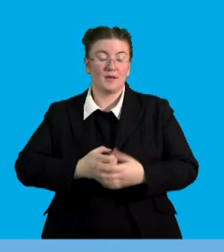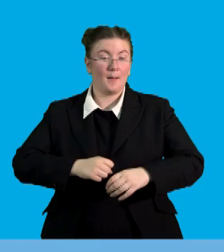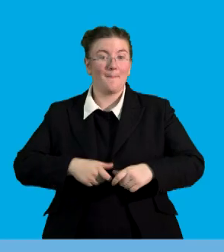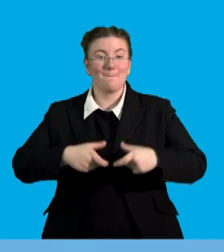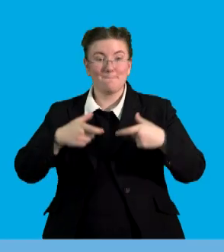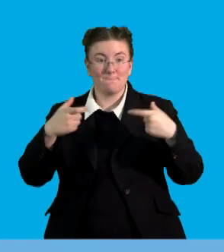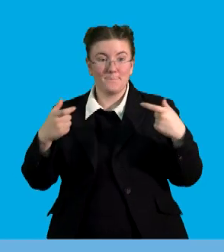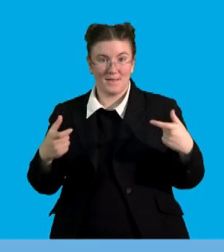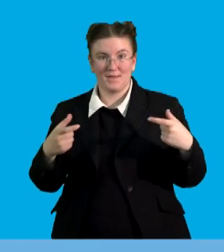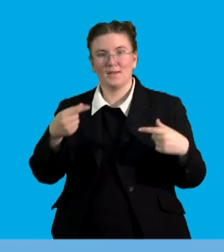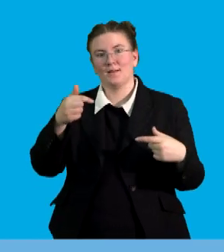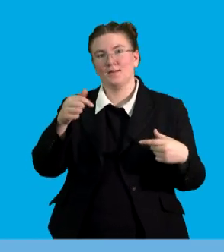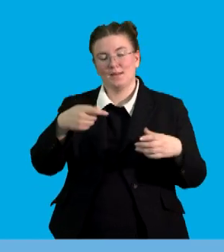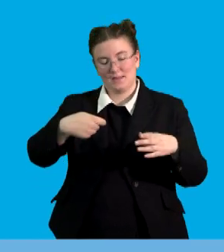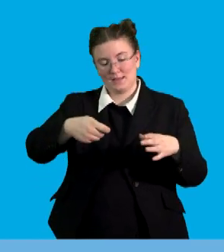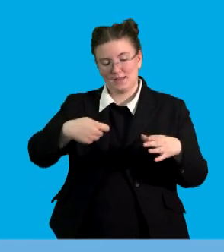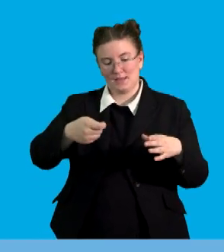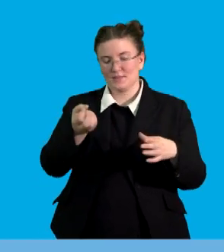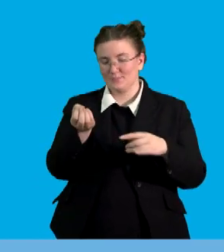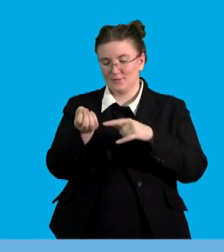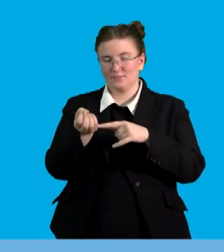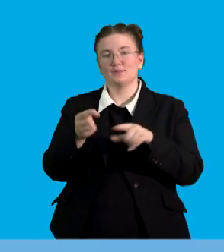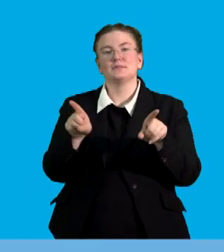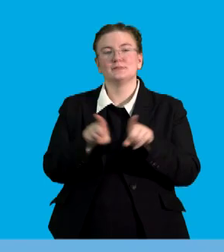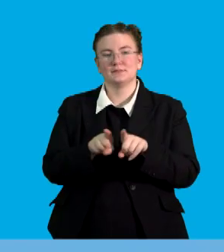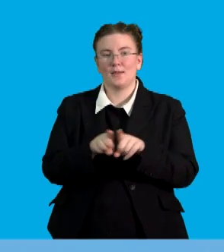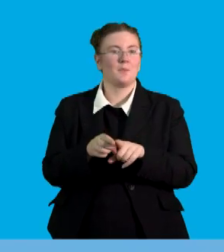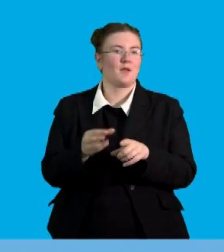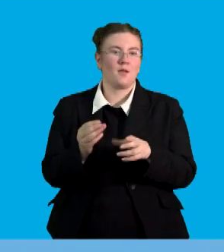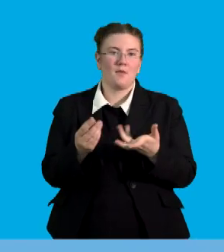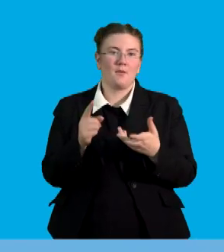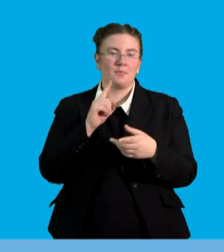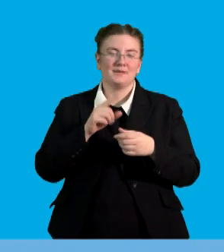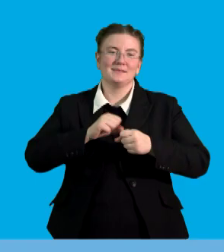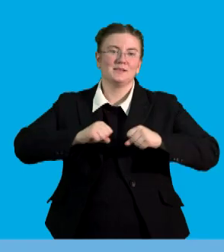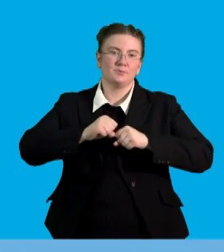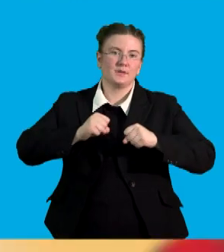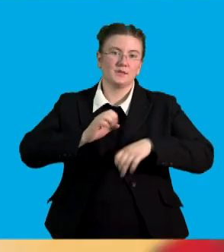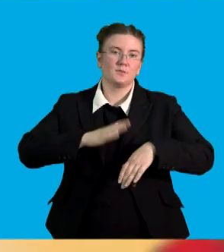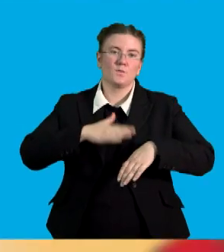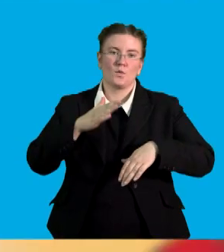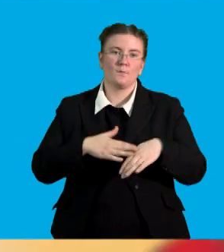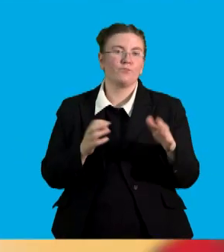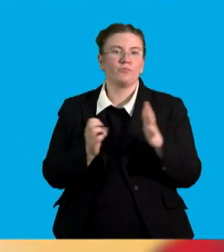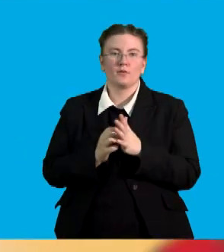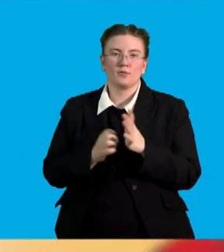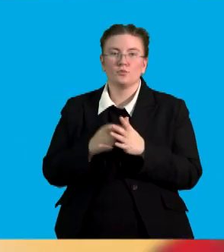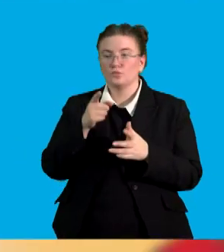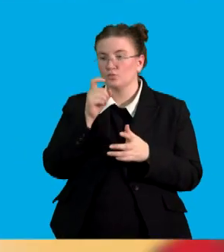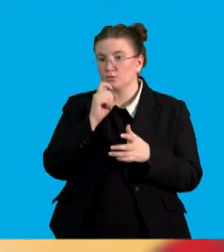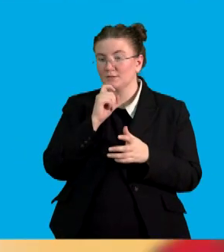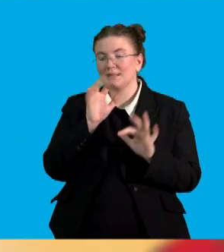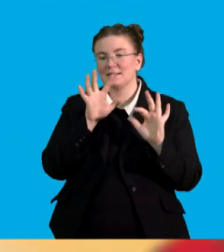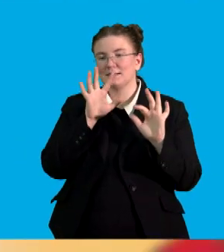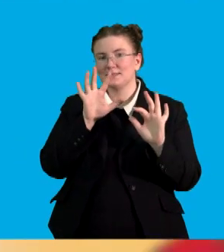container, we still have the same number of gas particles, but now they are filling a much larger space. So for an example, if you were